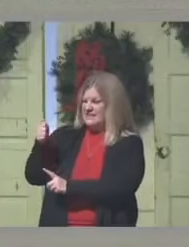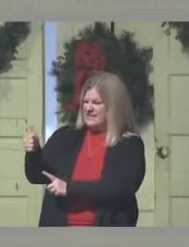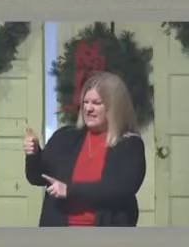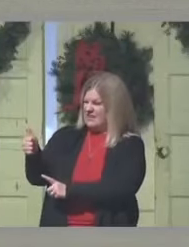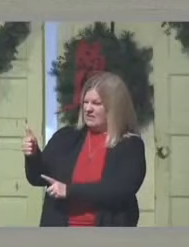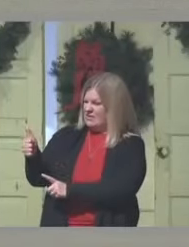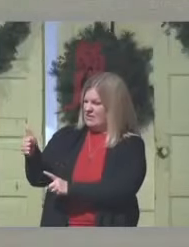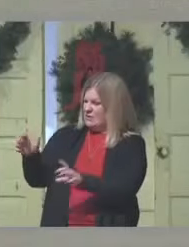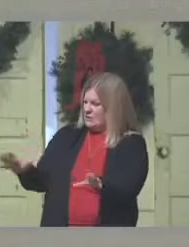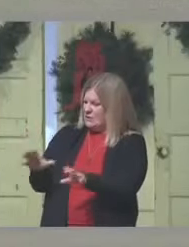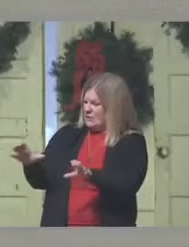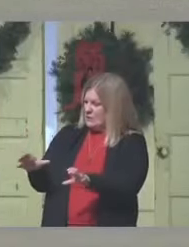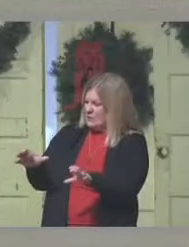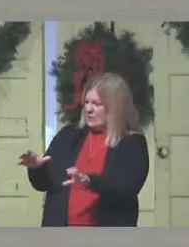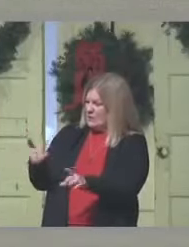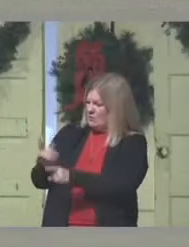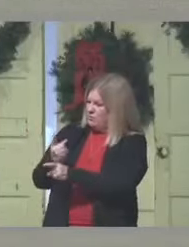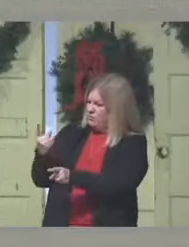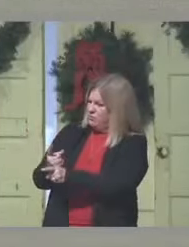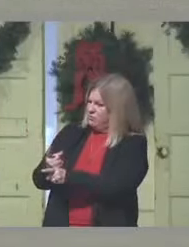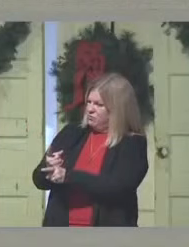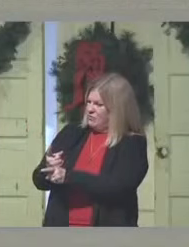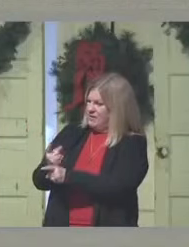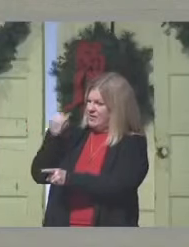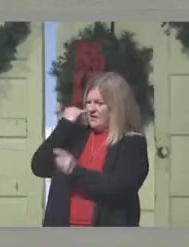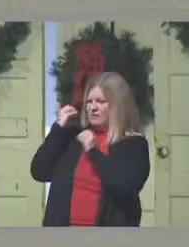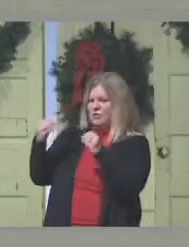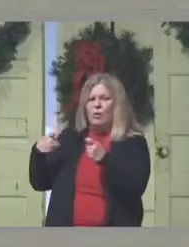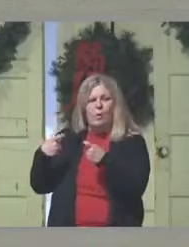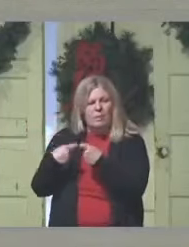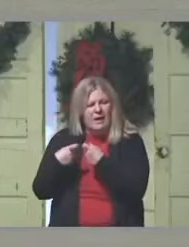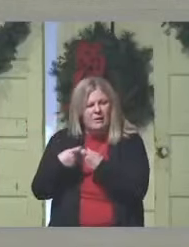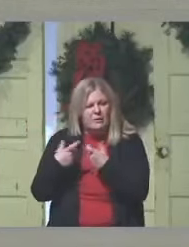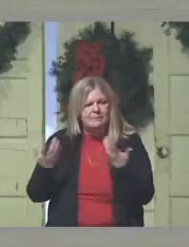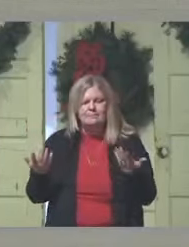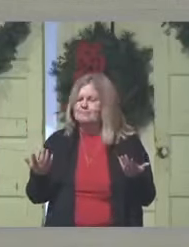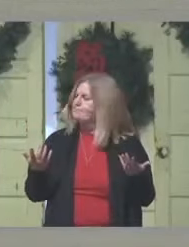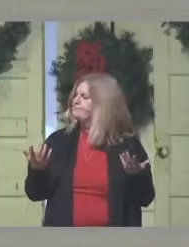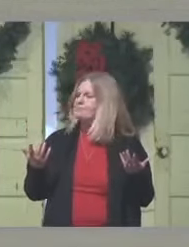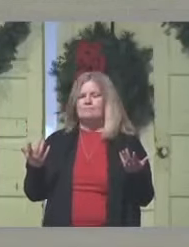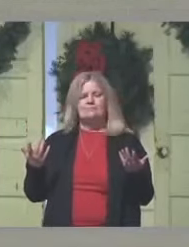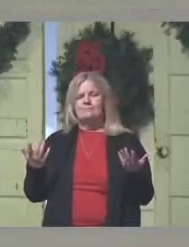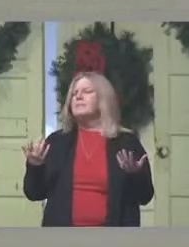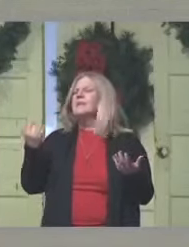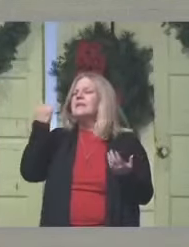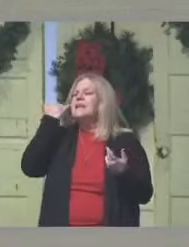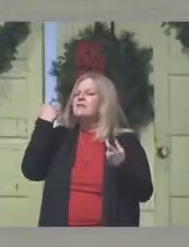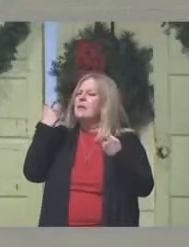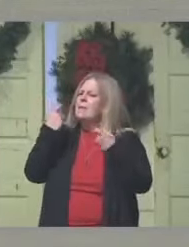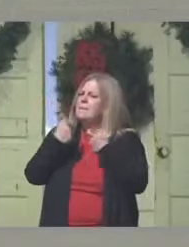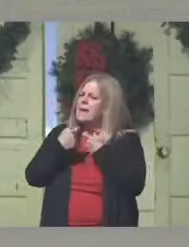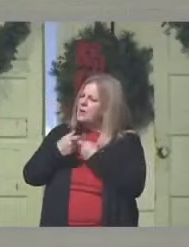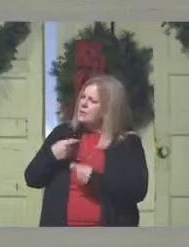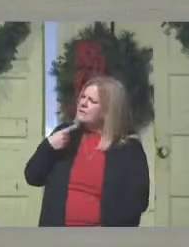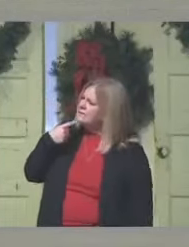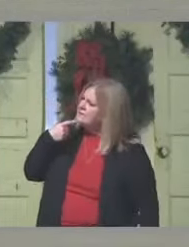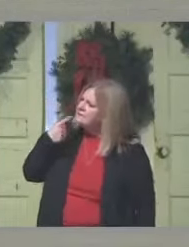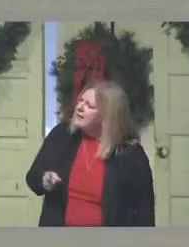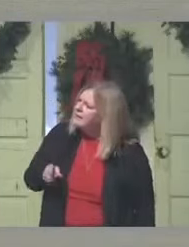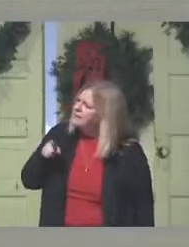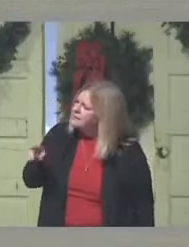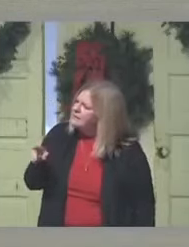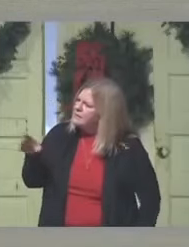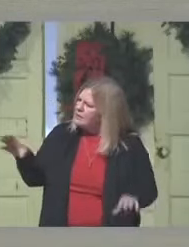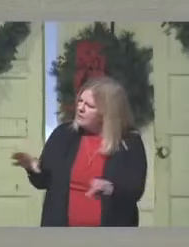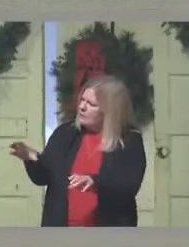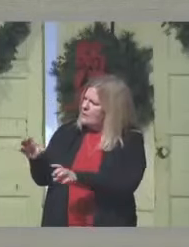what a lantern is intended to be without this battery in the lantern. And even if this battery were to command this lantern to do